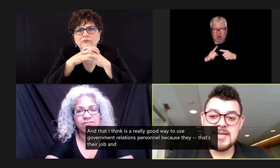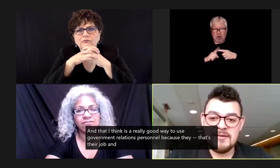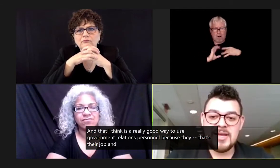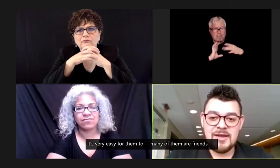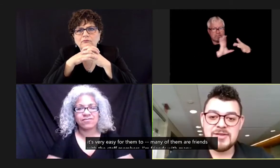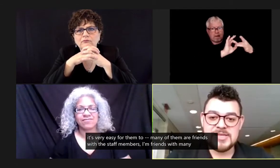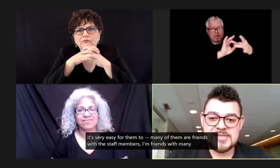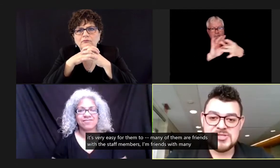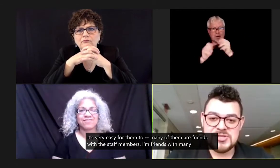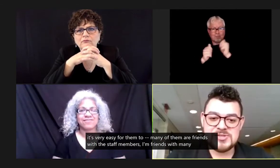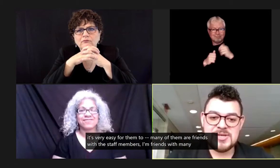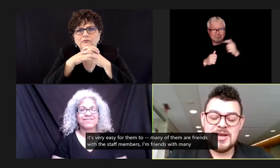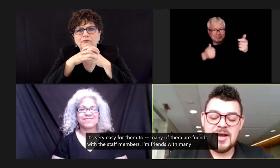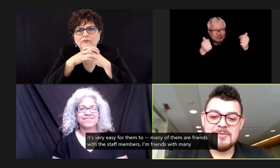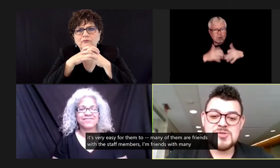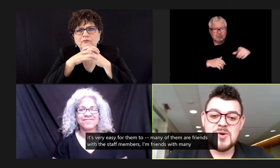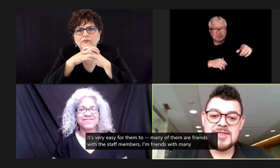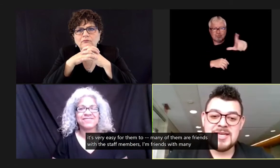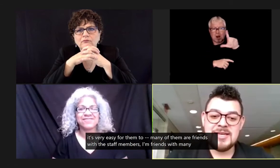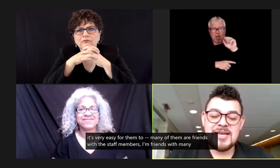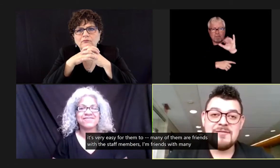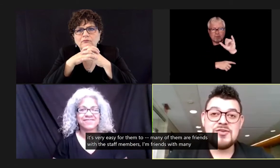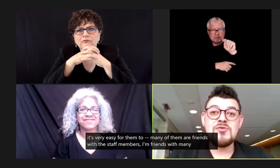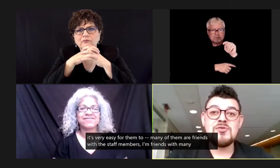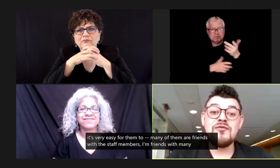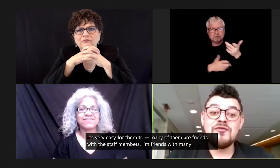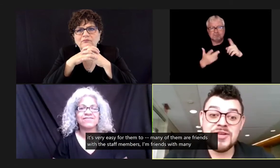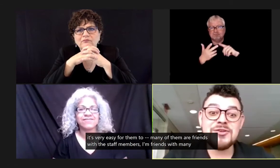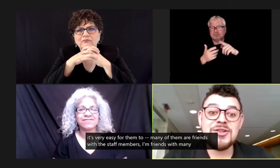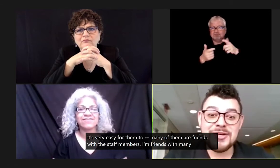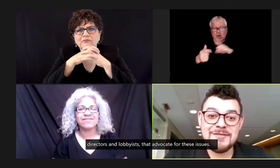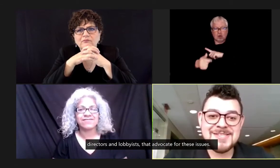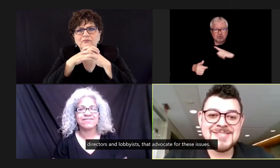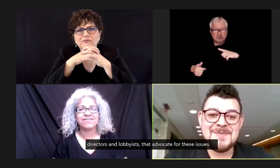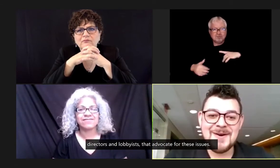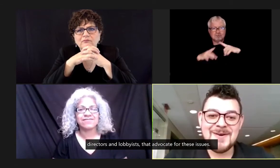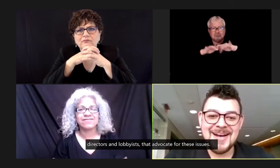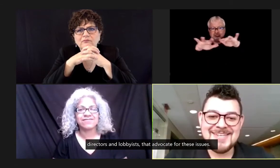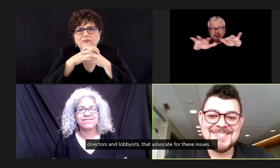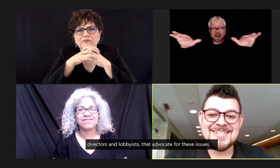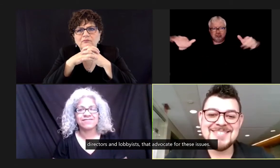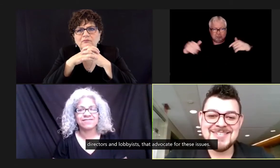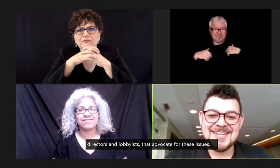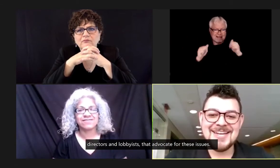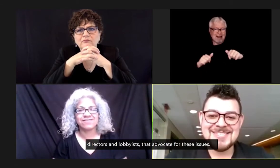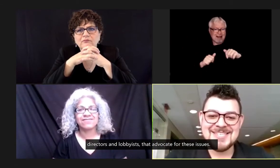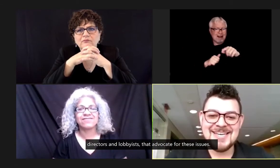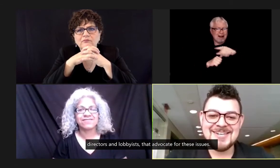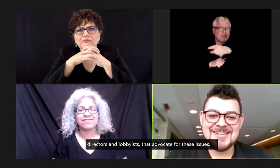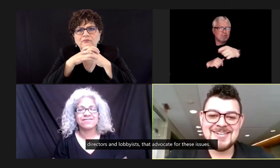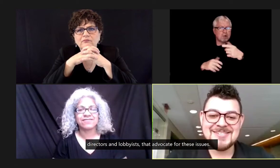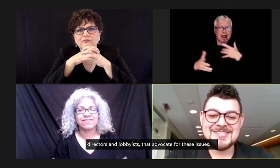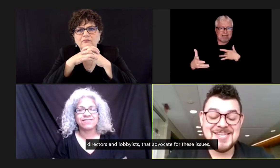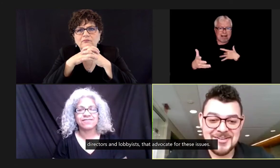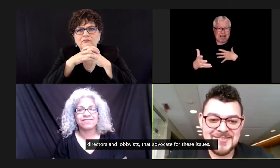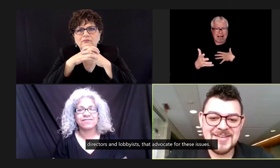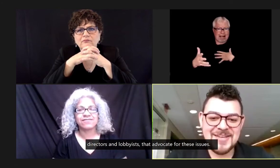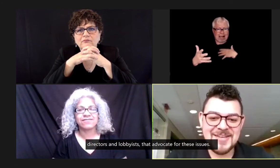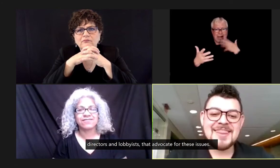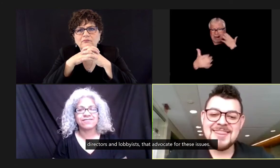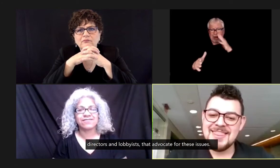that advocate for these issues. So I think if you feel nervous about contacting your legislator